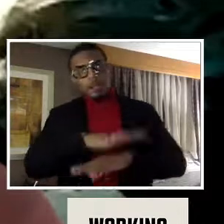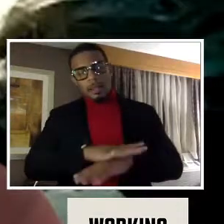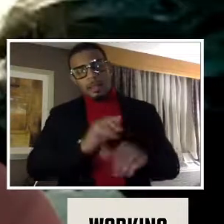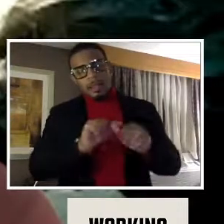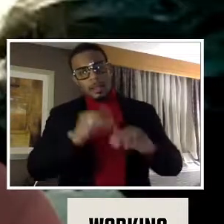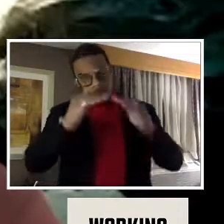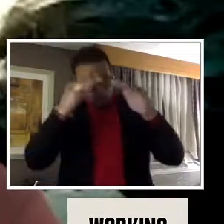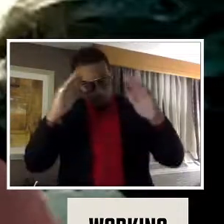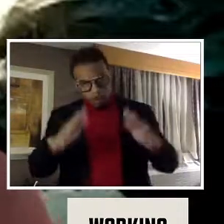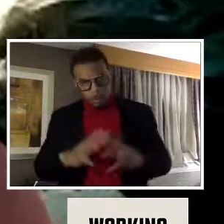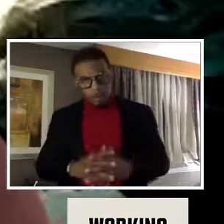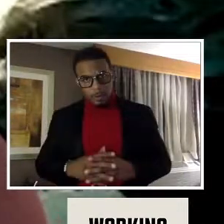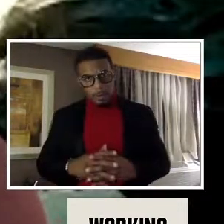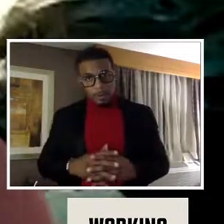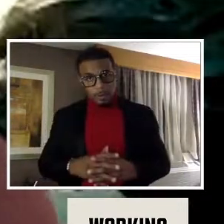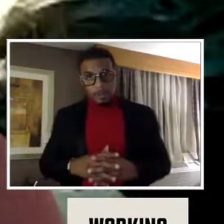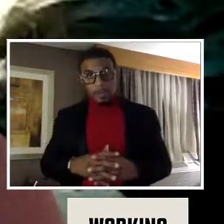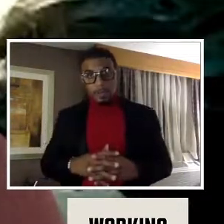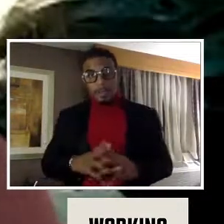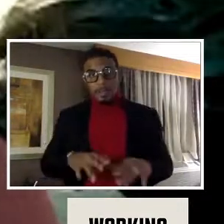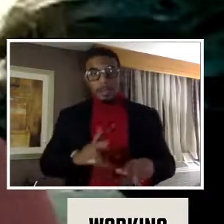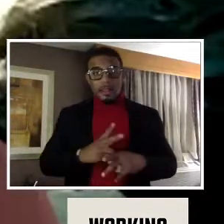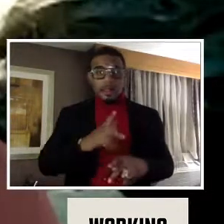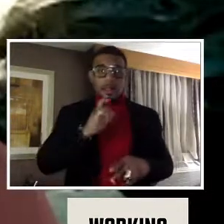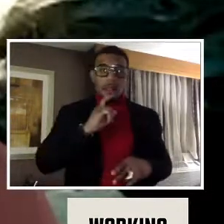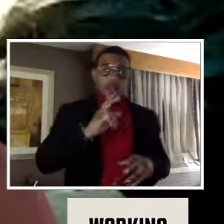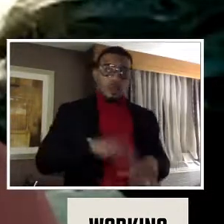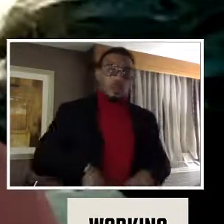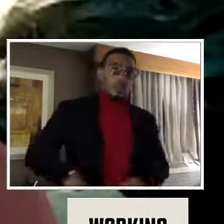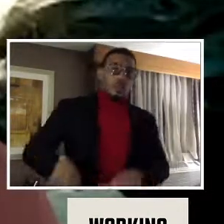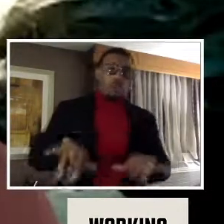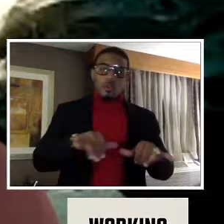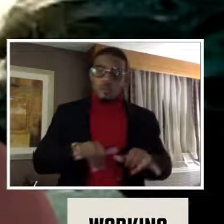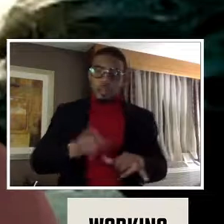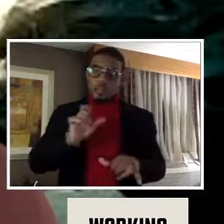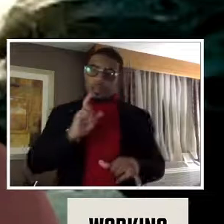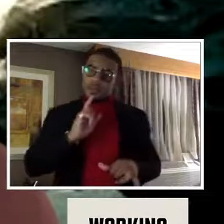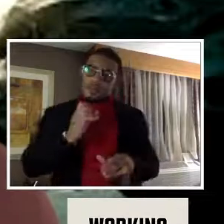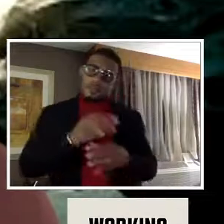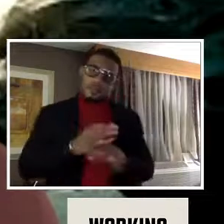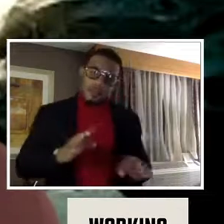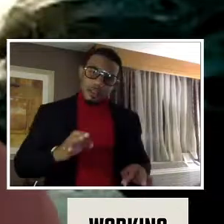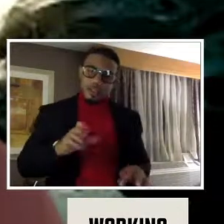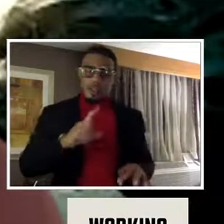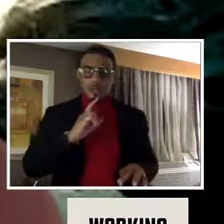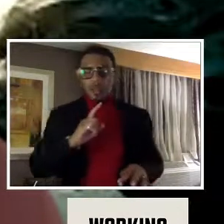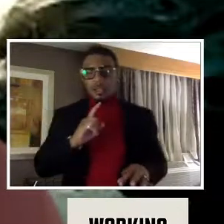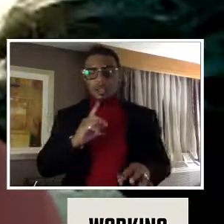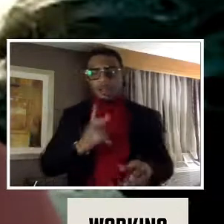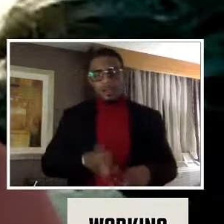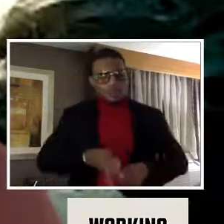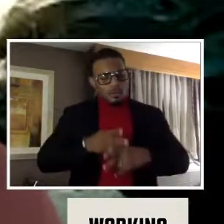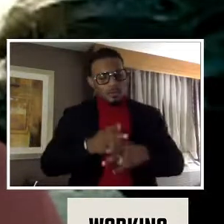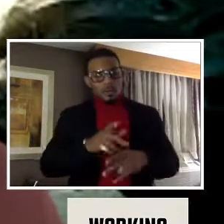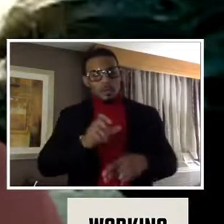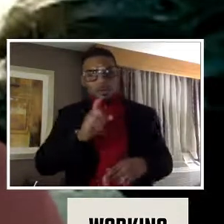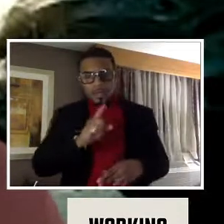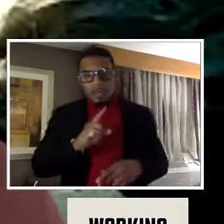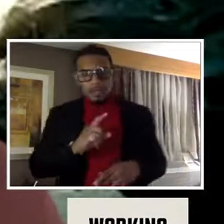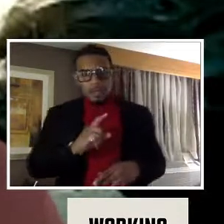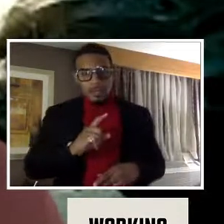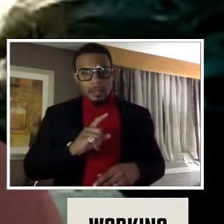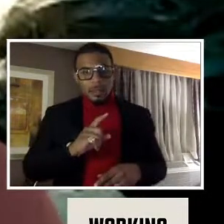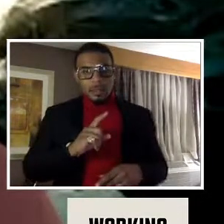keep a roof over their heads. Childcare should be universal, it should be free, it should be nurturing, and it should